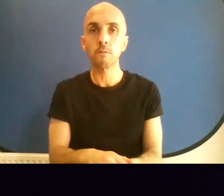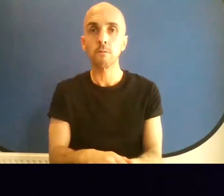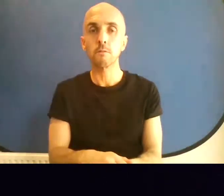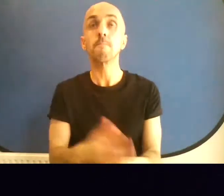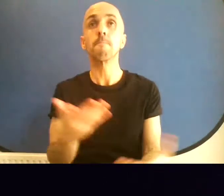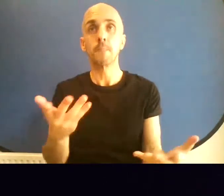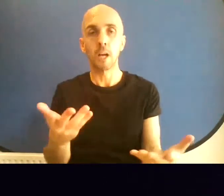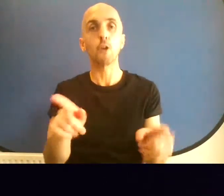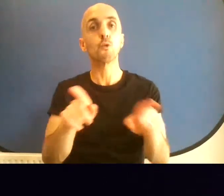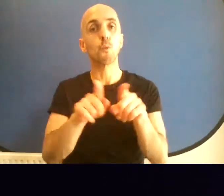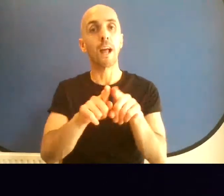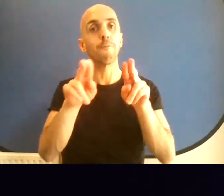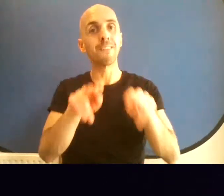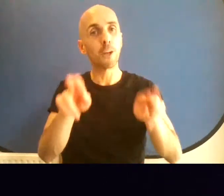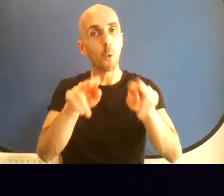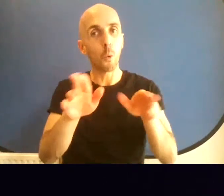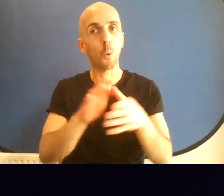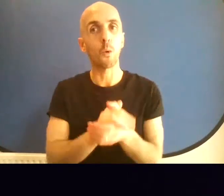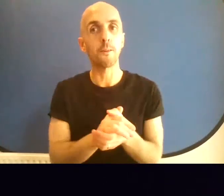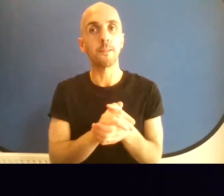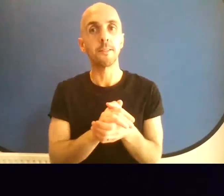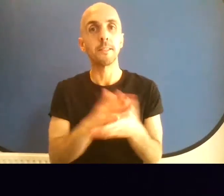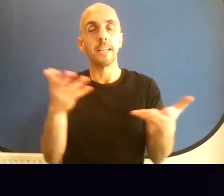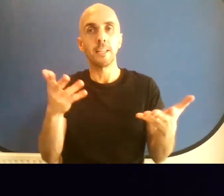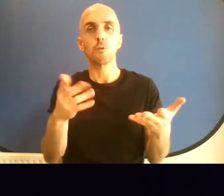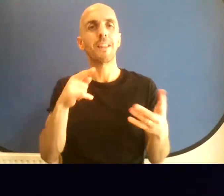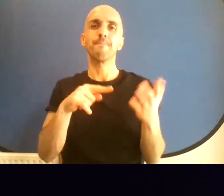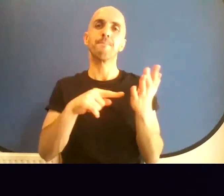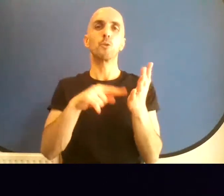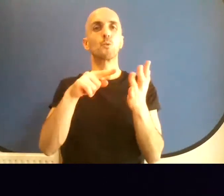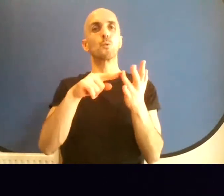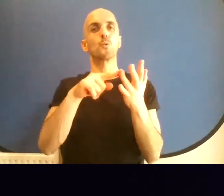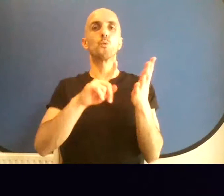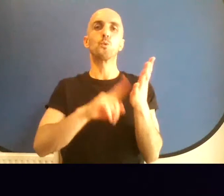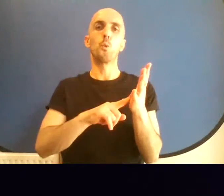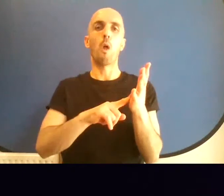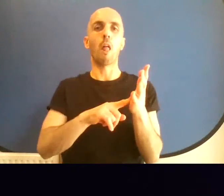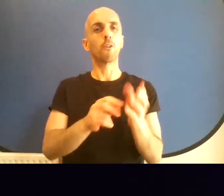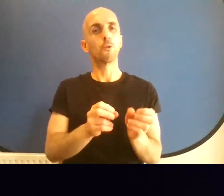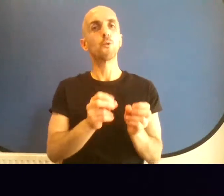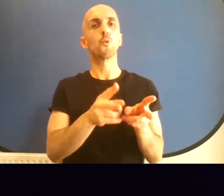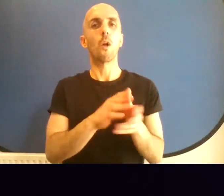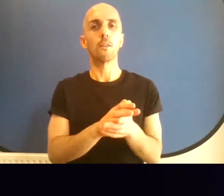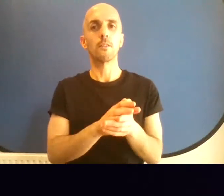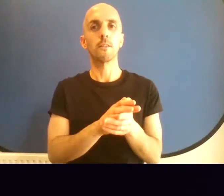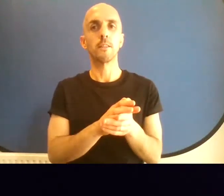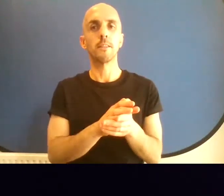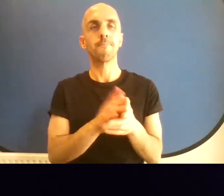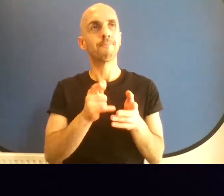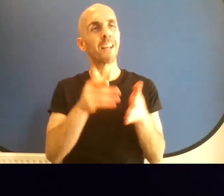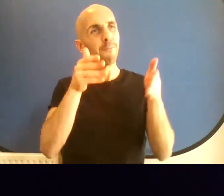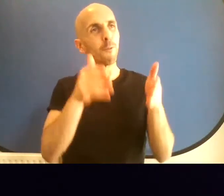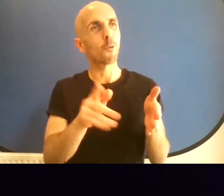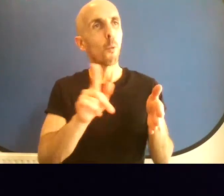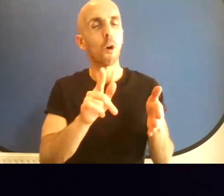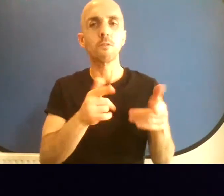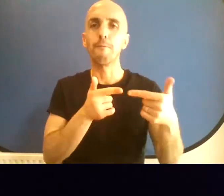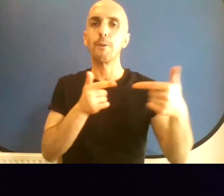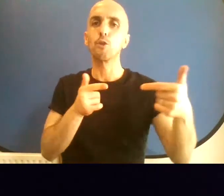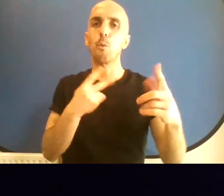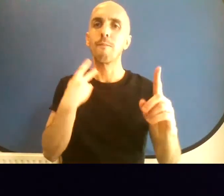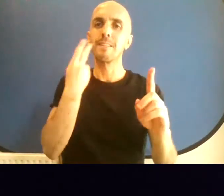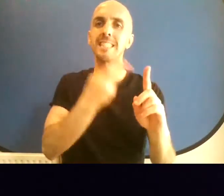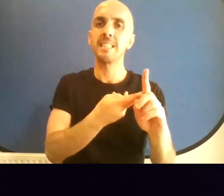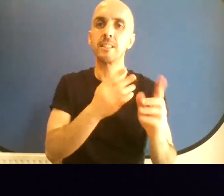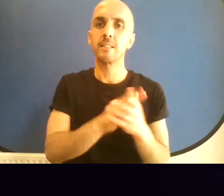on how we've used this this tool. Just in theme, the theme is a virtual visit, and the theme is around defensible decision